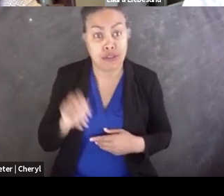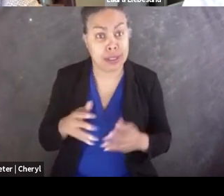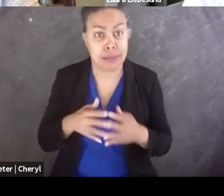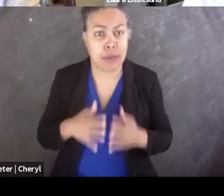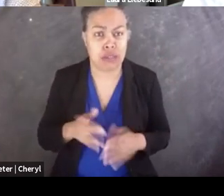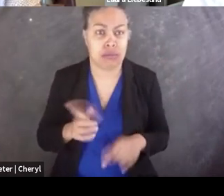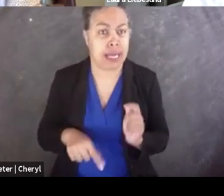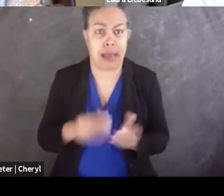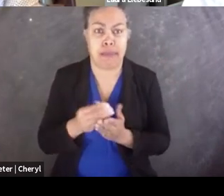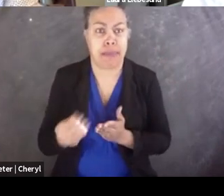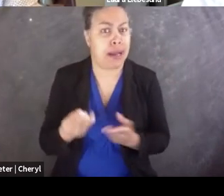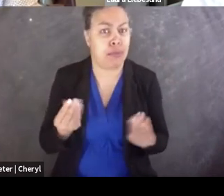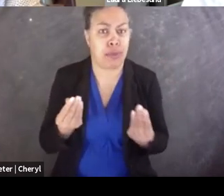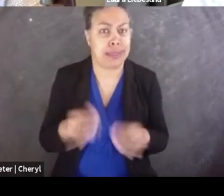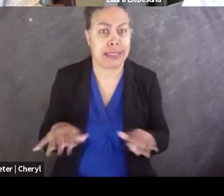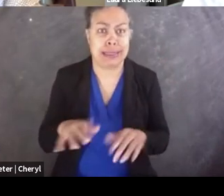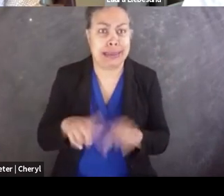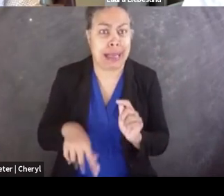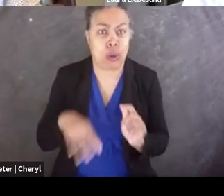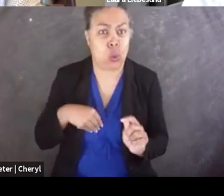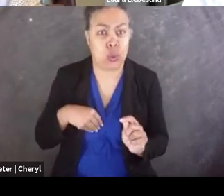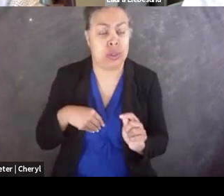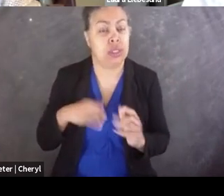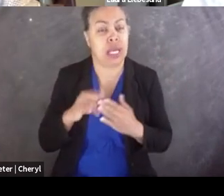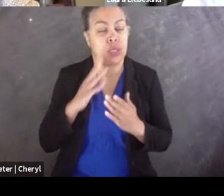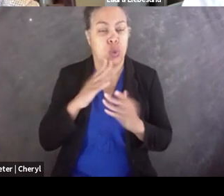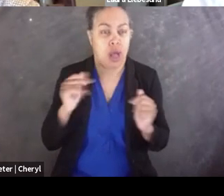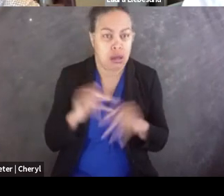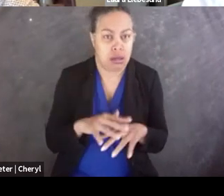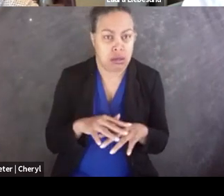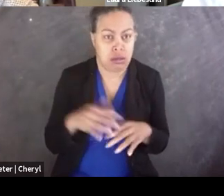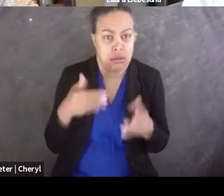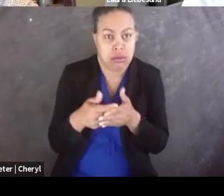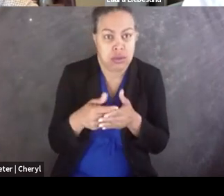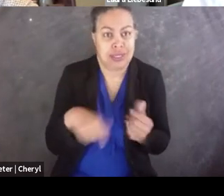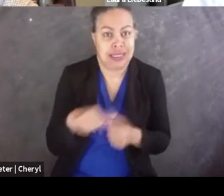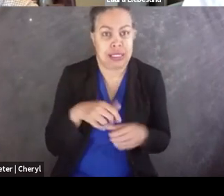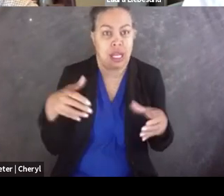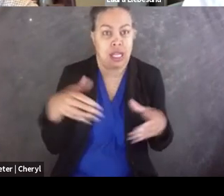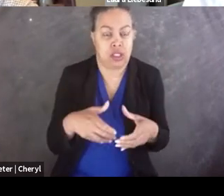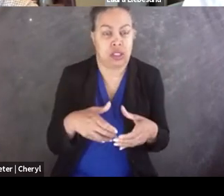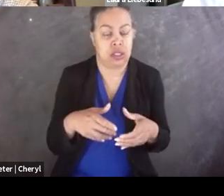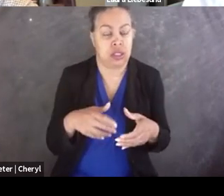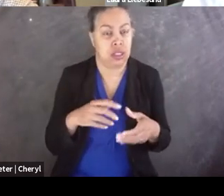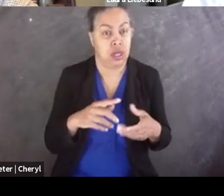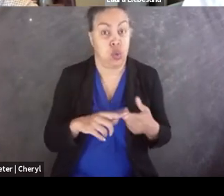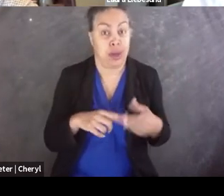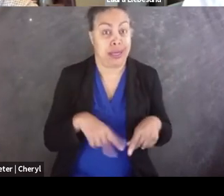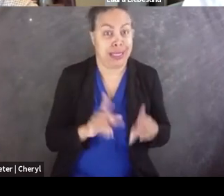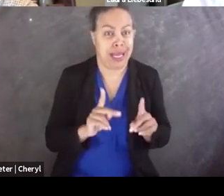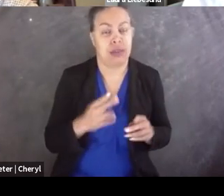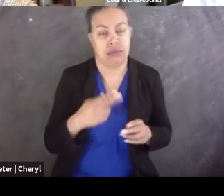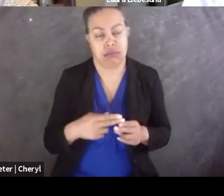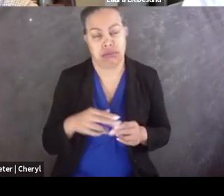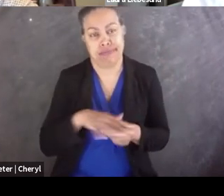result, African-Americans were very densely populated from a residential perspective in what we now know as